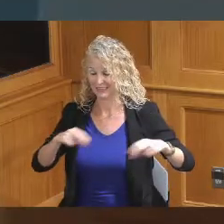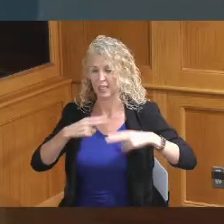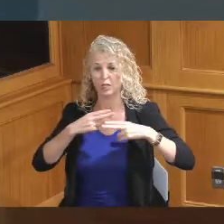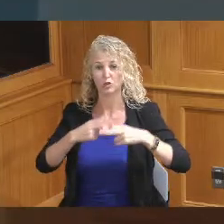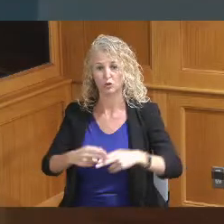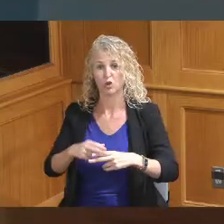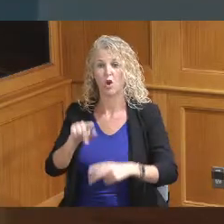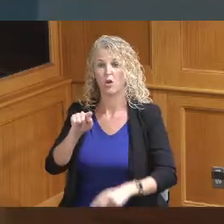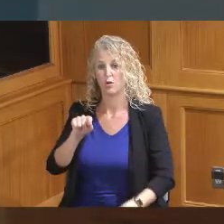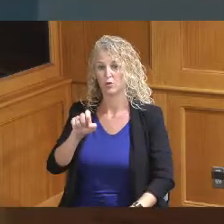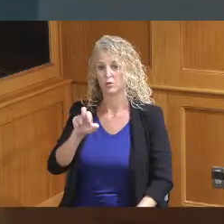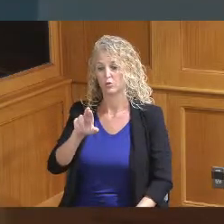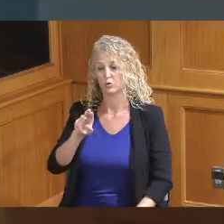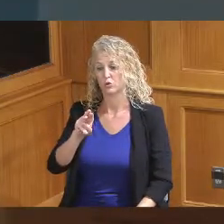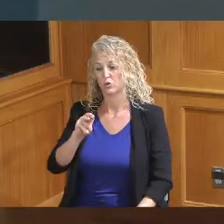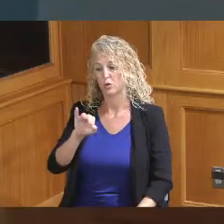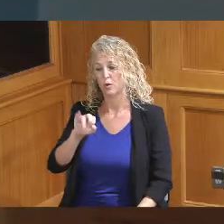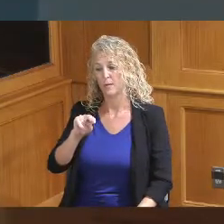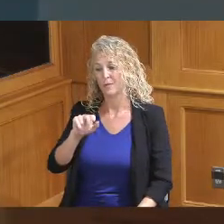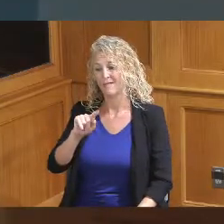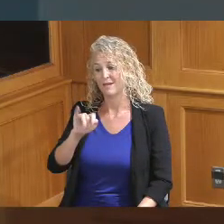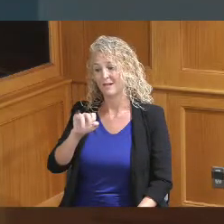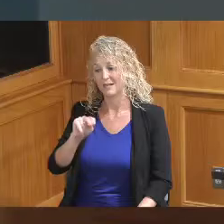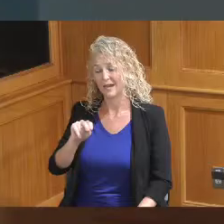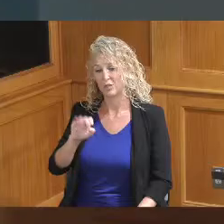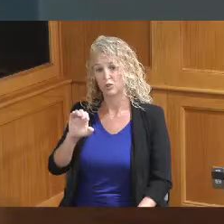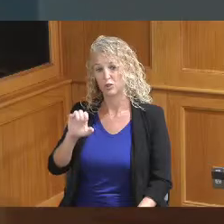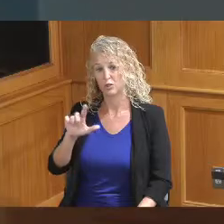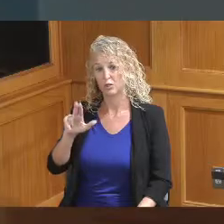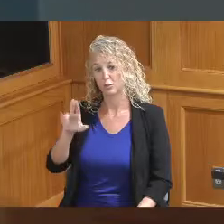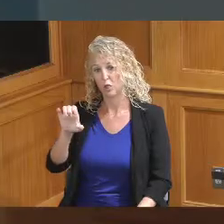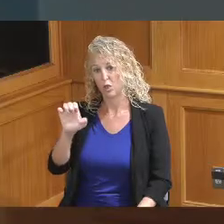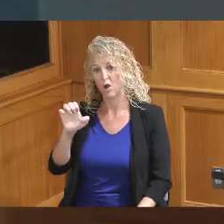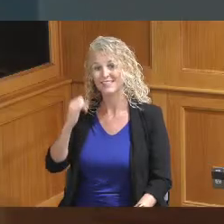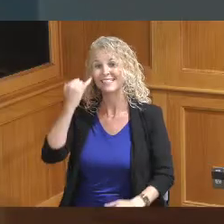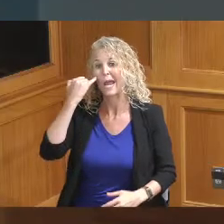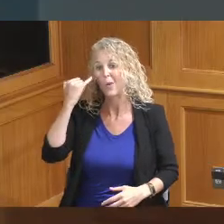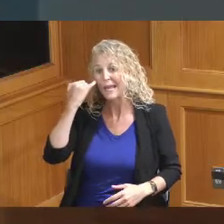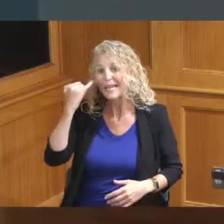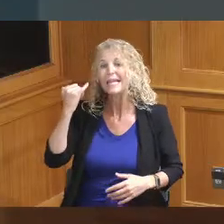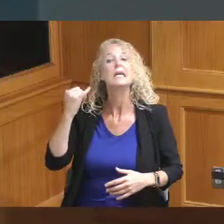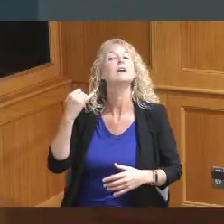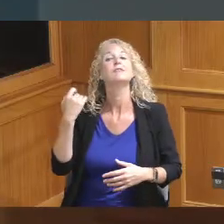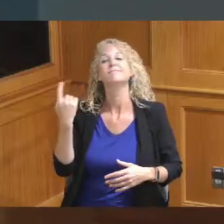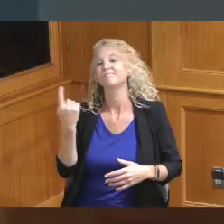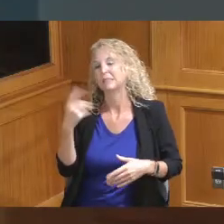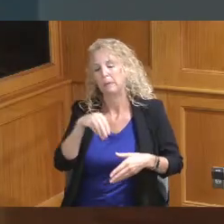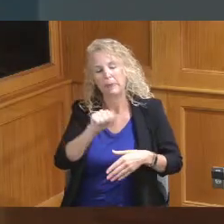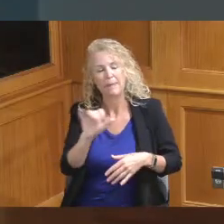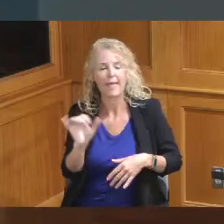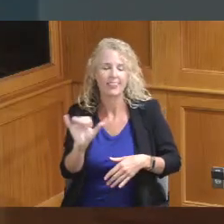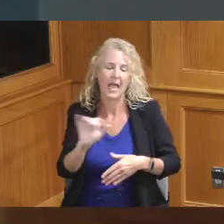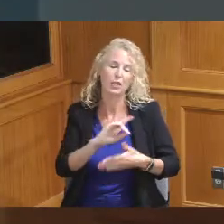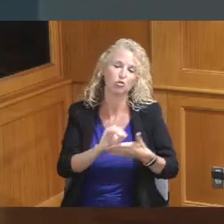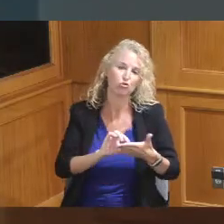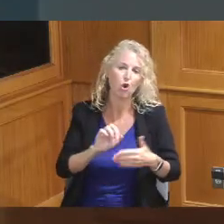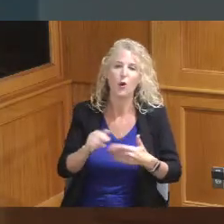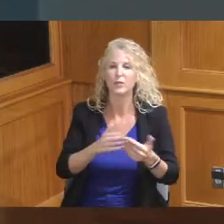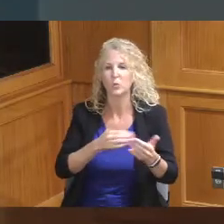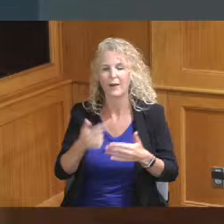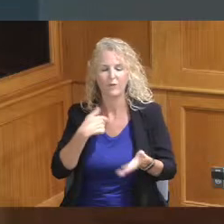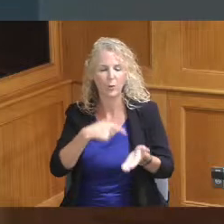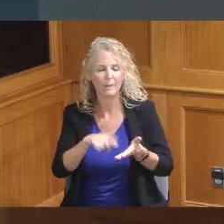clause language to the degree that there was any engineering costs, shop drawings, things of that nature that we would have to pay for, we would pay for